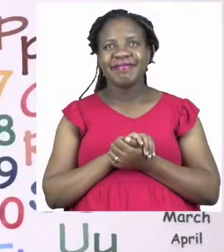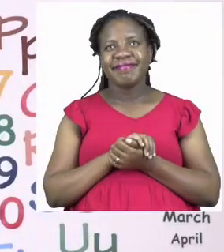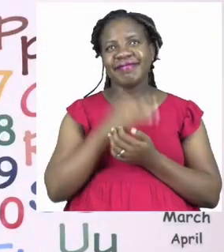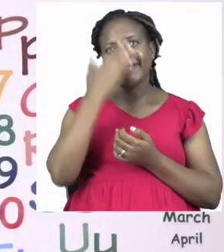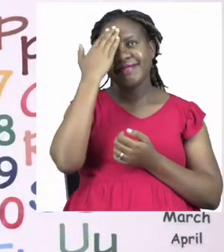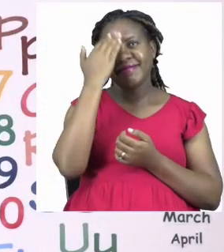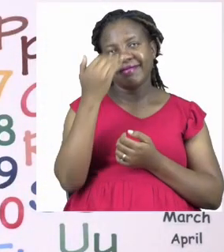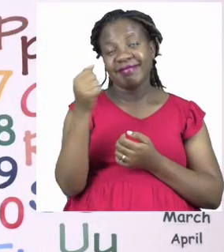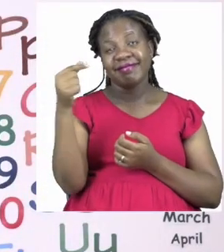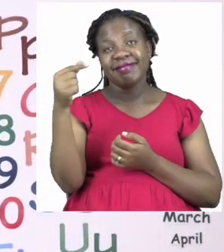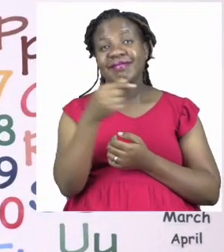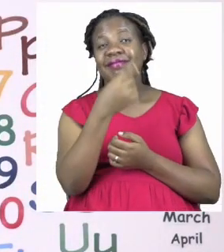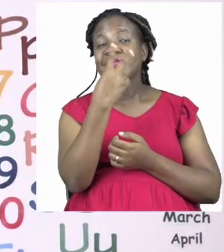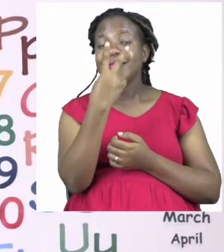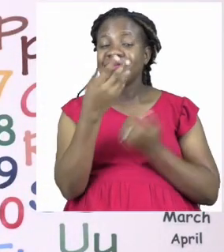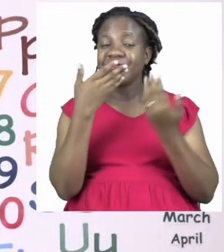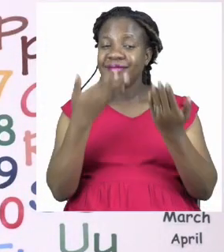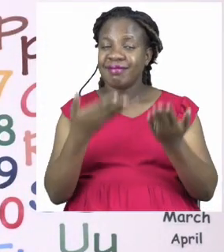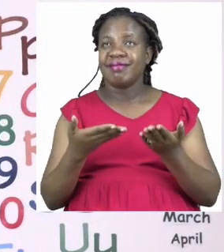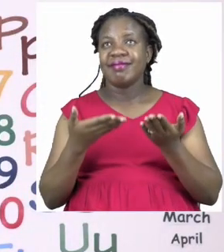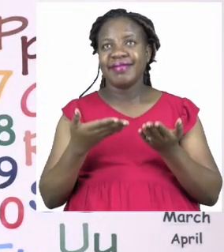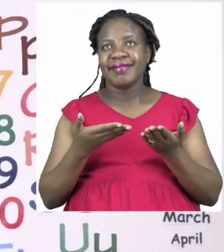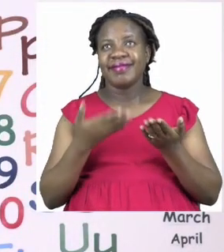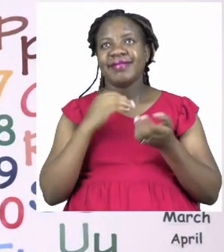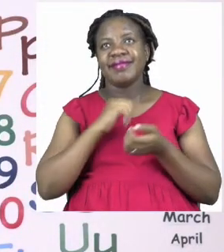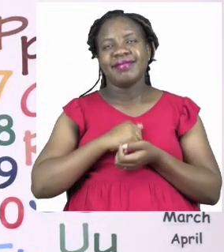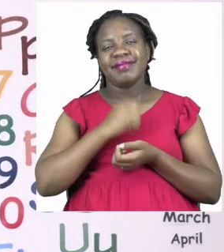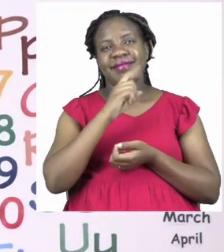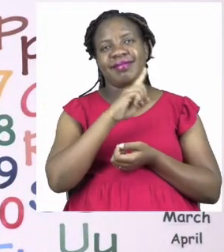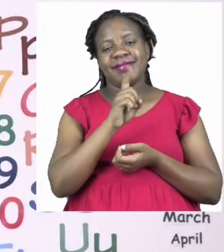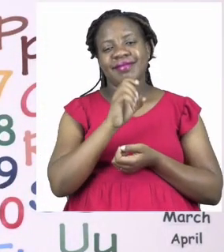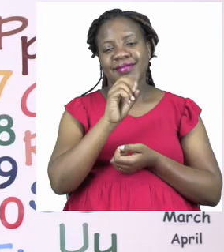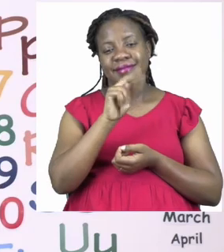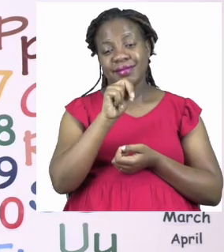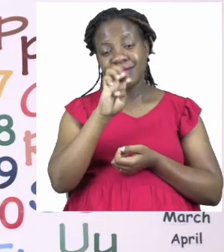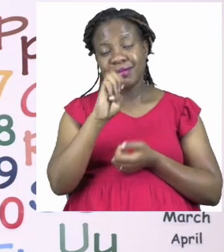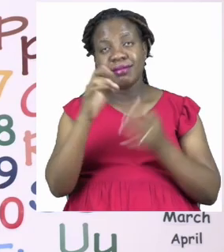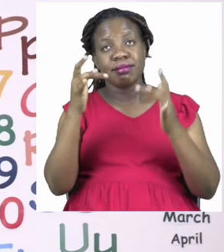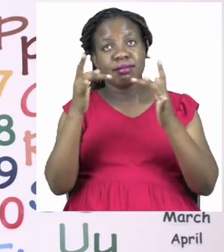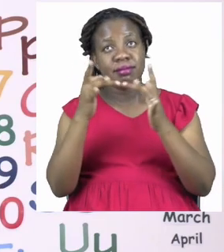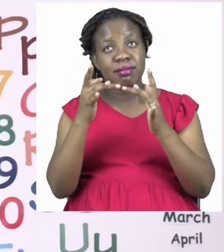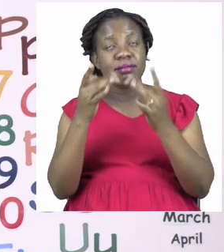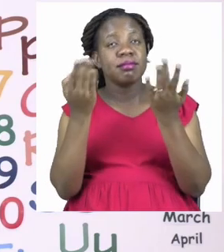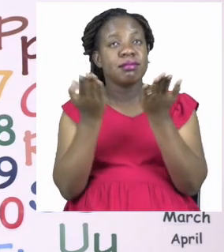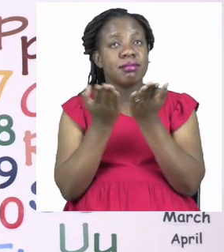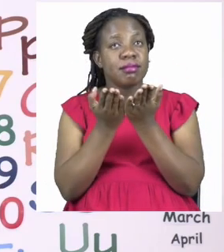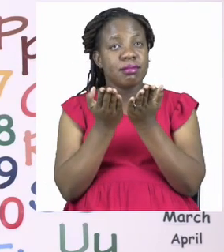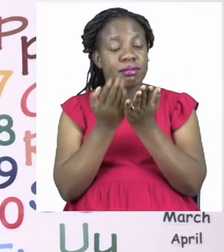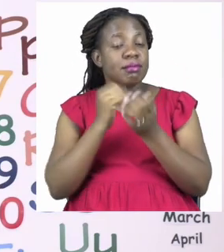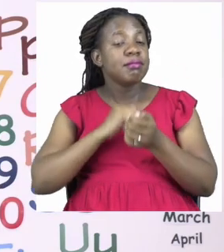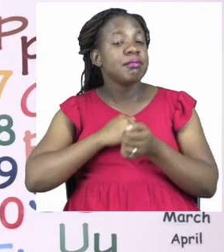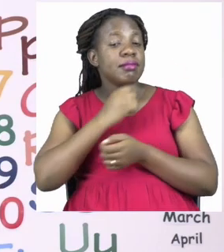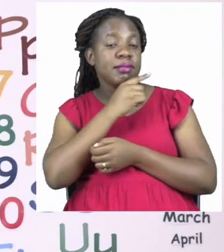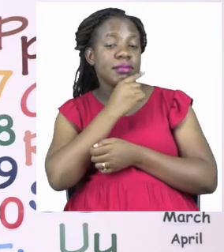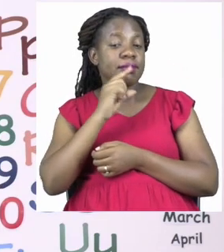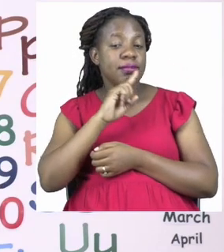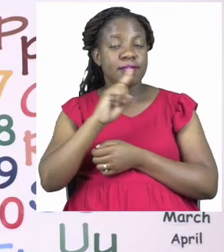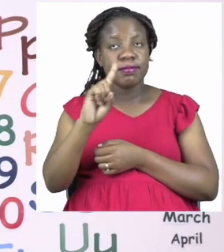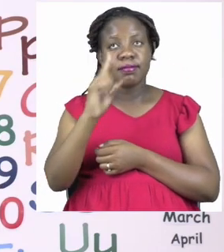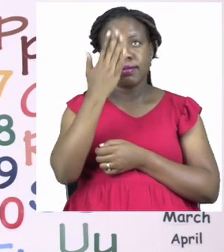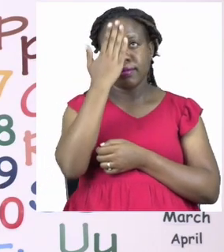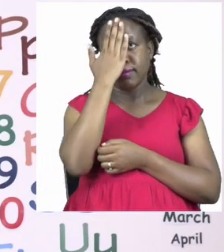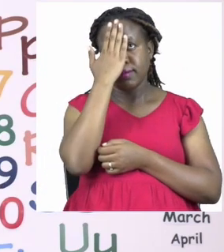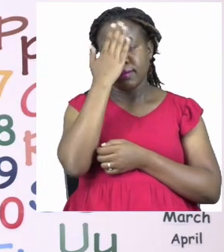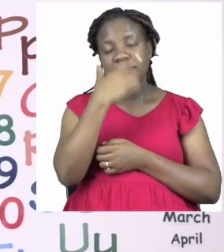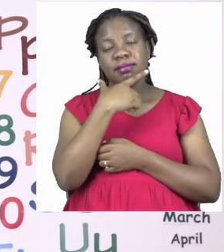Hello grade 2s and welcome to My Zone Online School. My name is Teacher Mutsa and